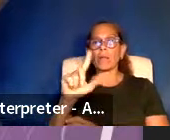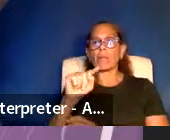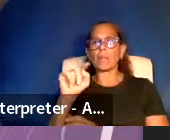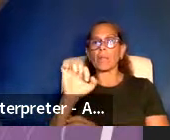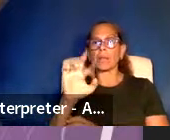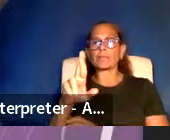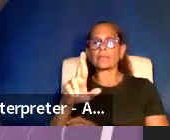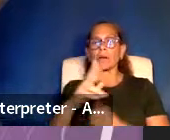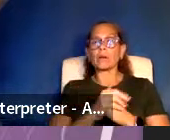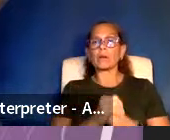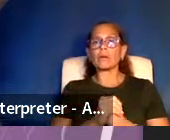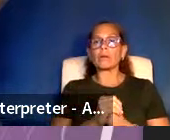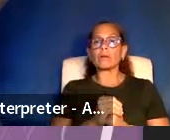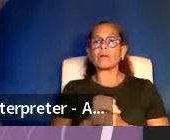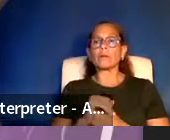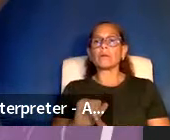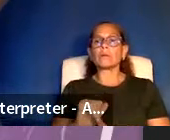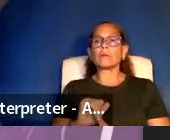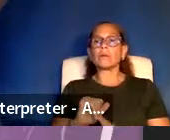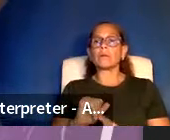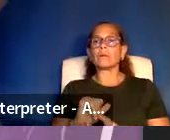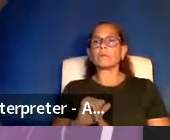promote him to panelist. Thanks, Tom.